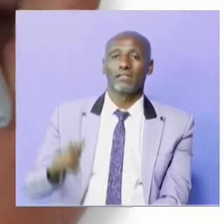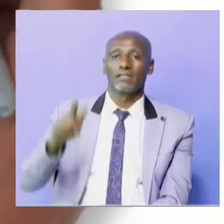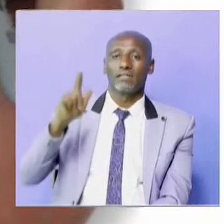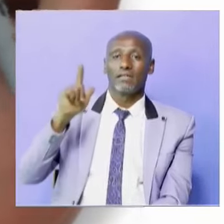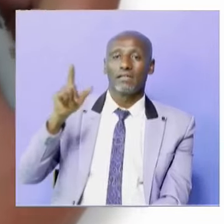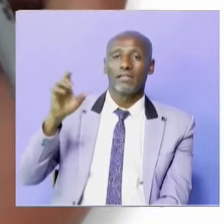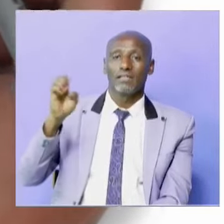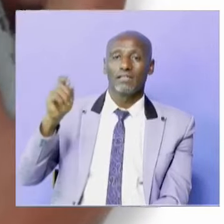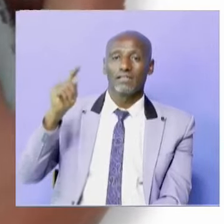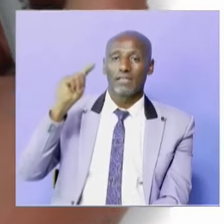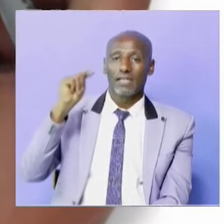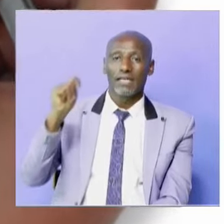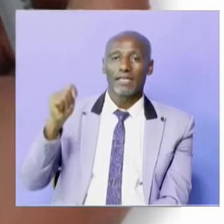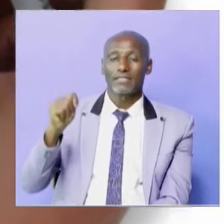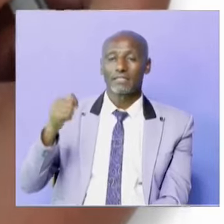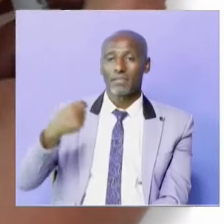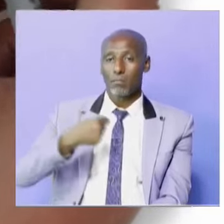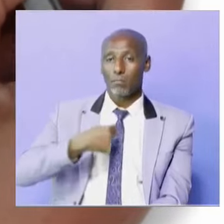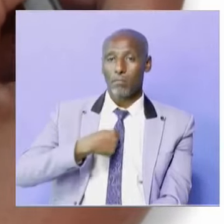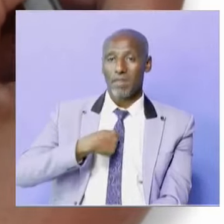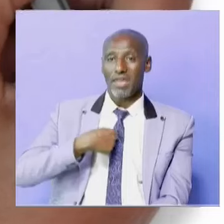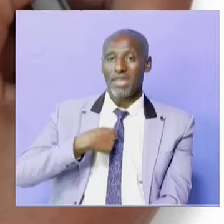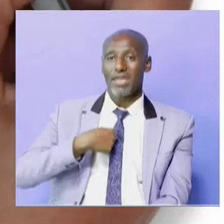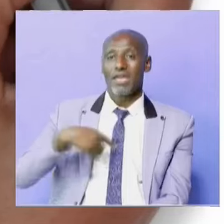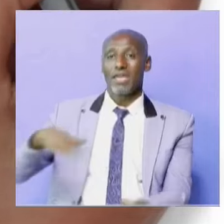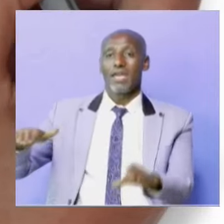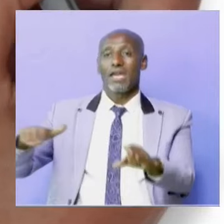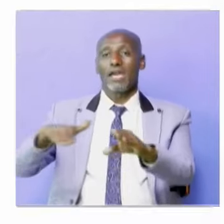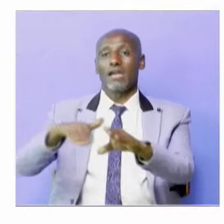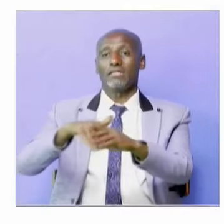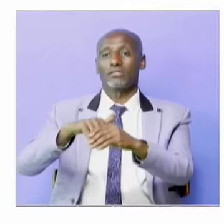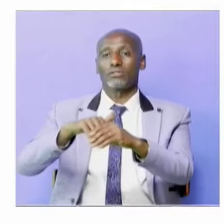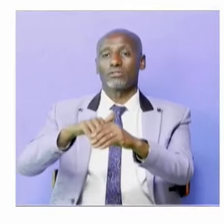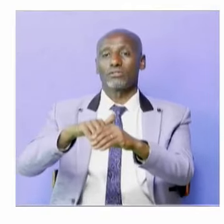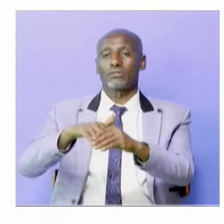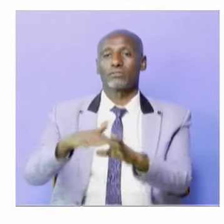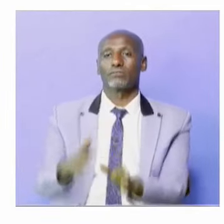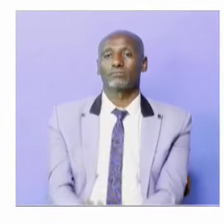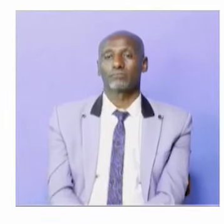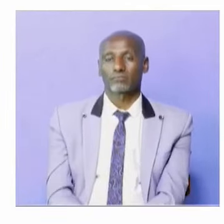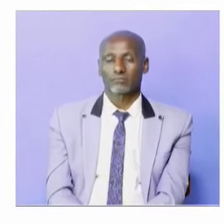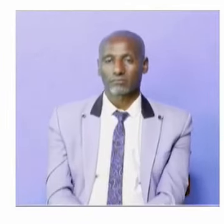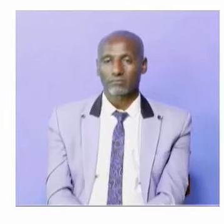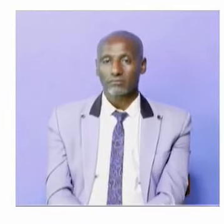say, let me, okay? Let me introduce.